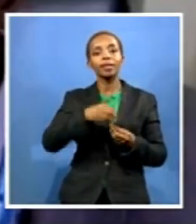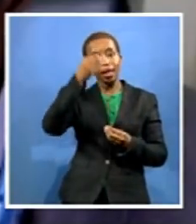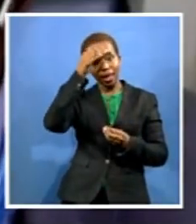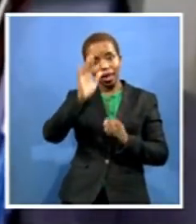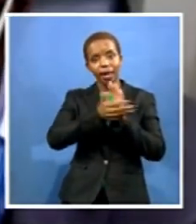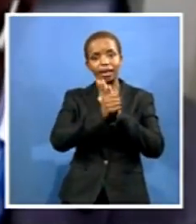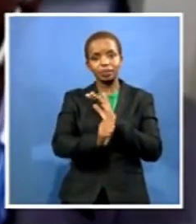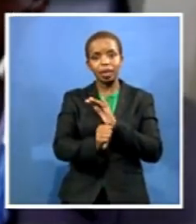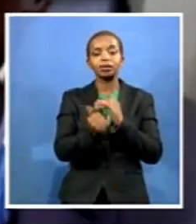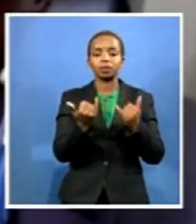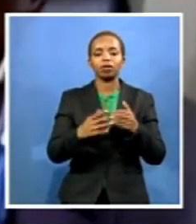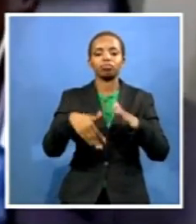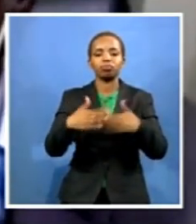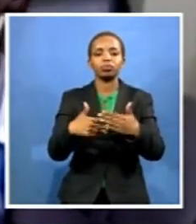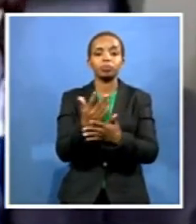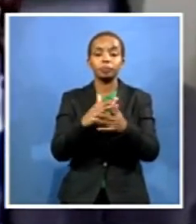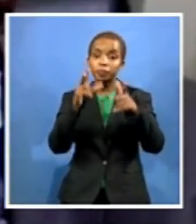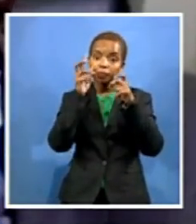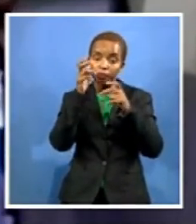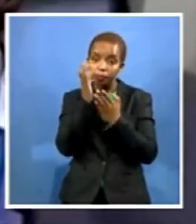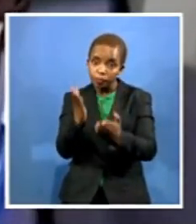in. Reduce the transmission. Yeah.